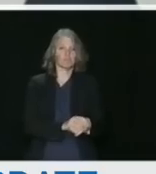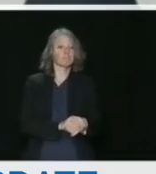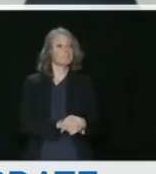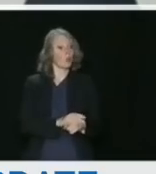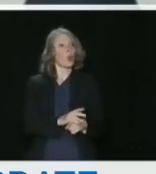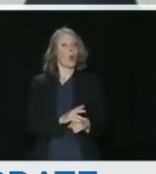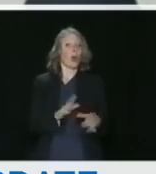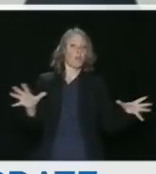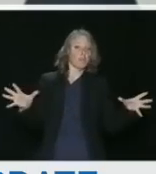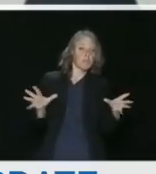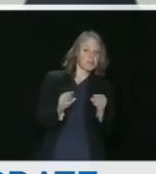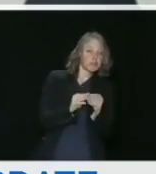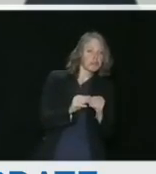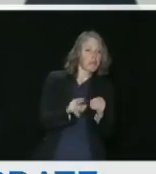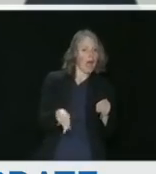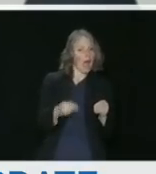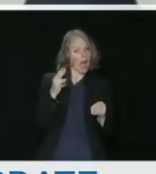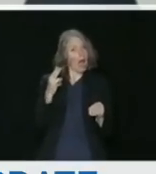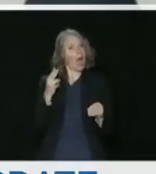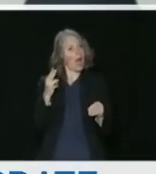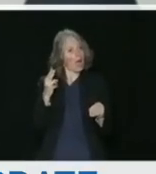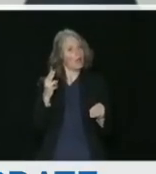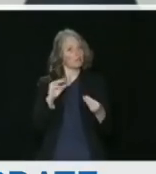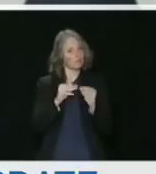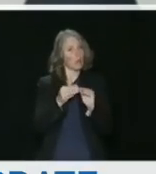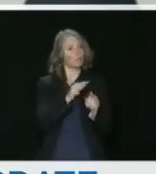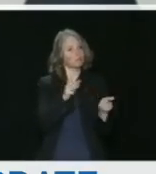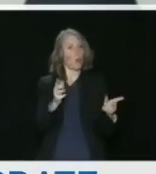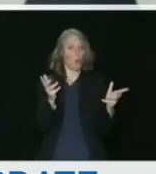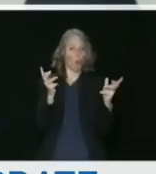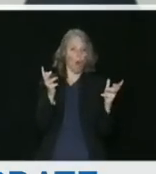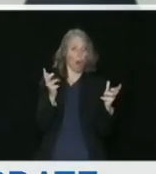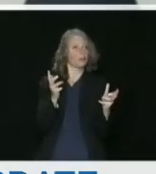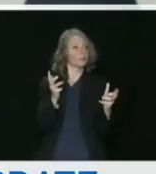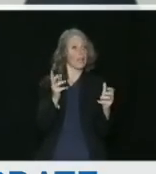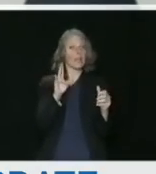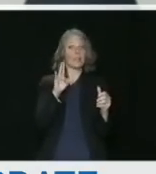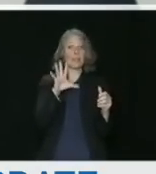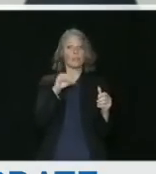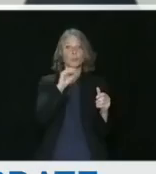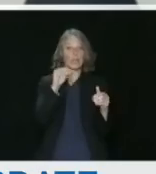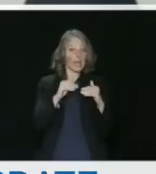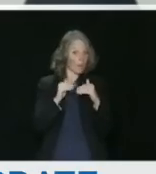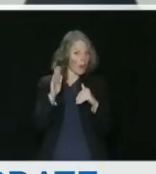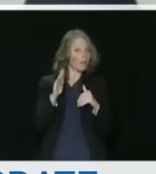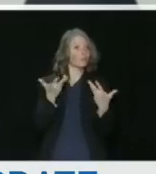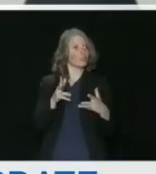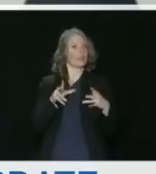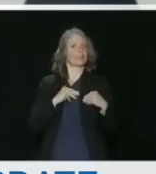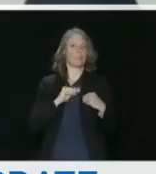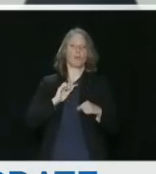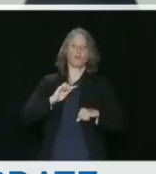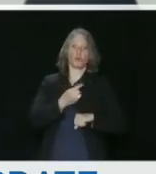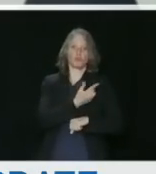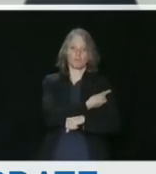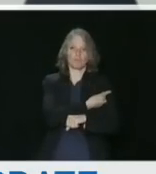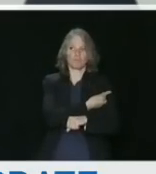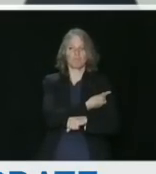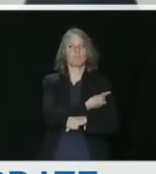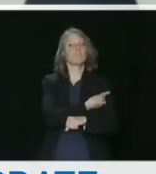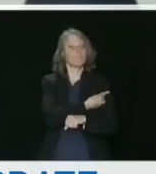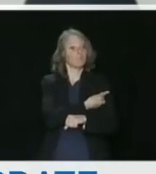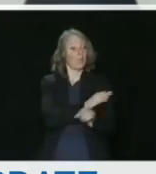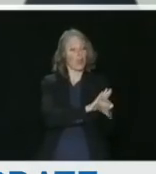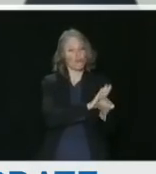rate, so even 75% or more of the population that's accepted their first dose in every province